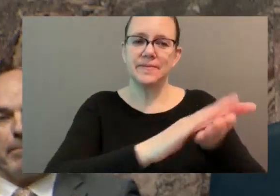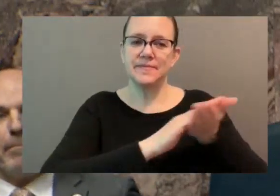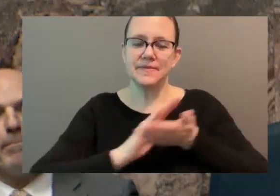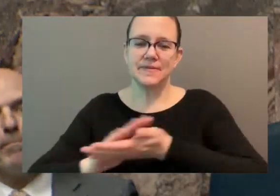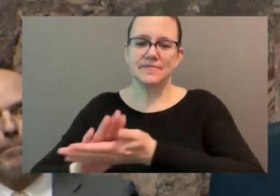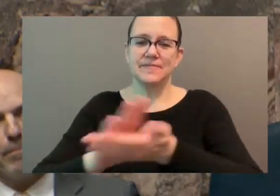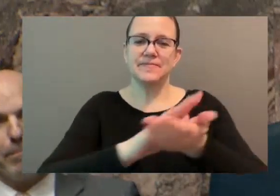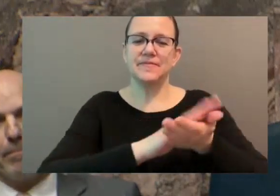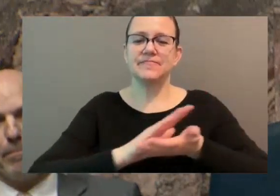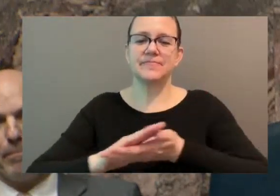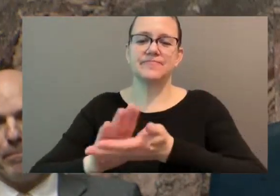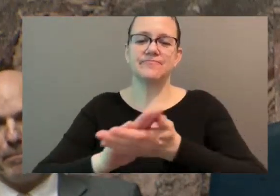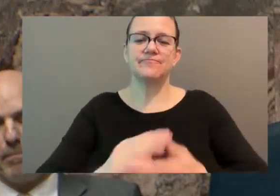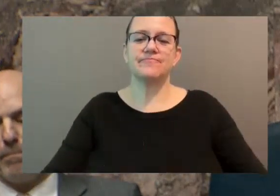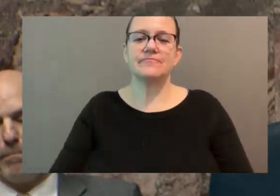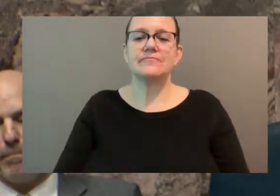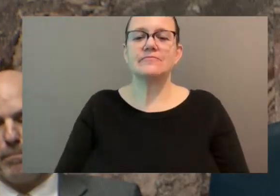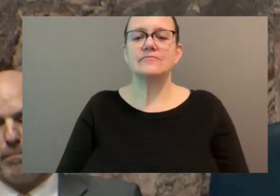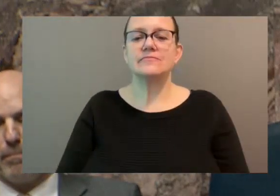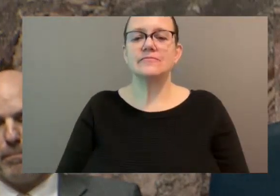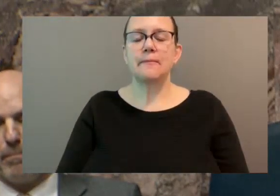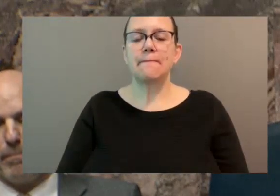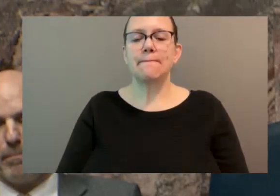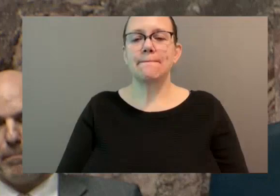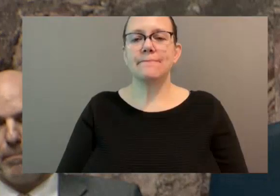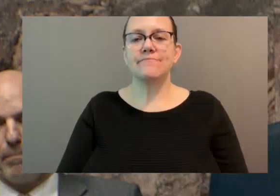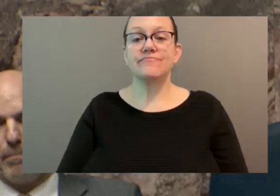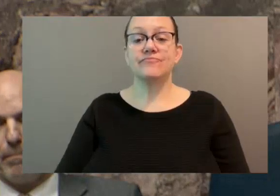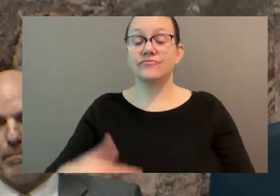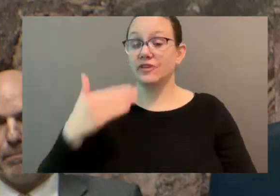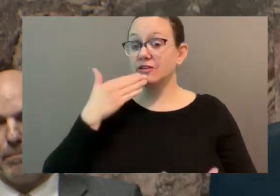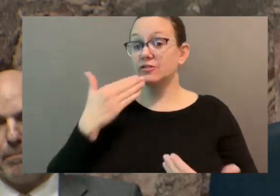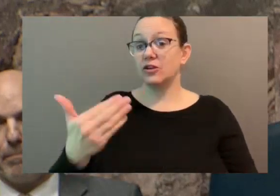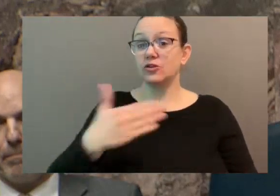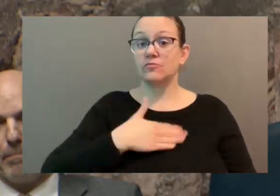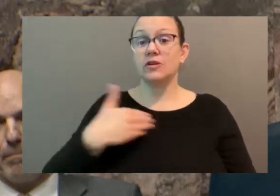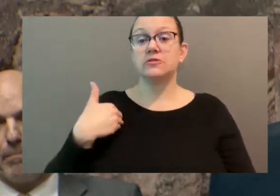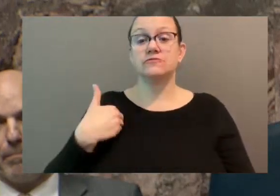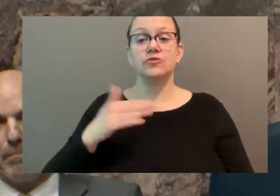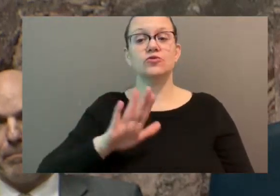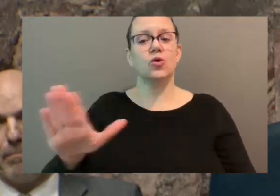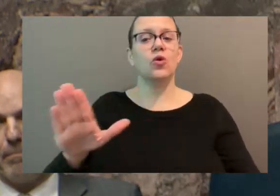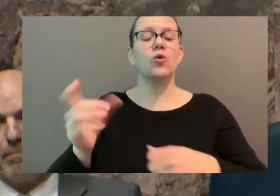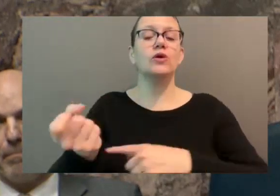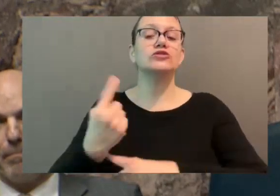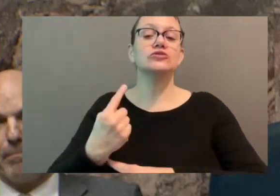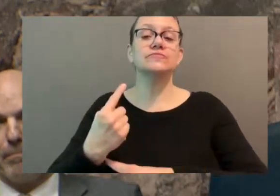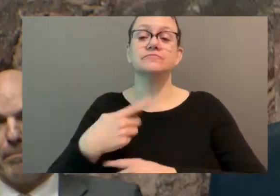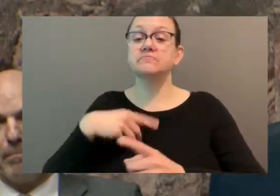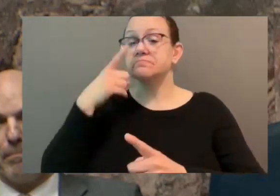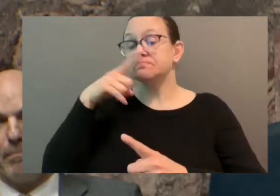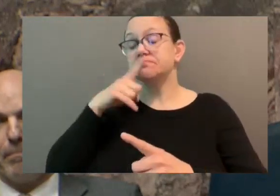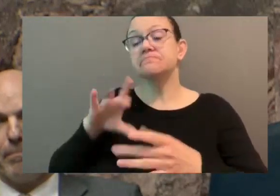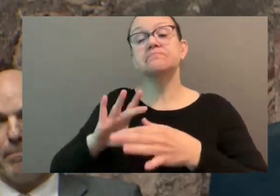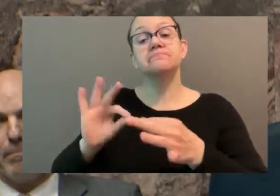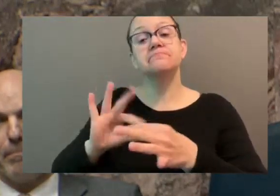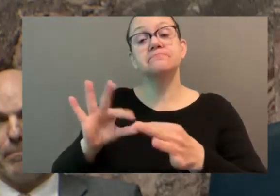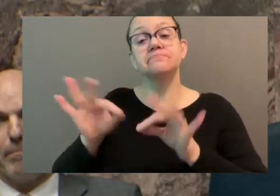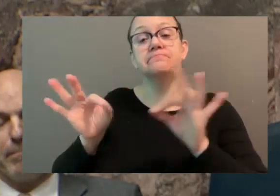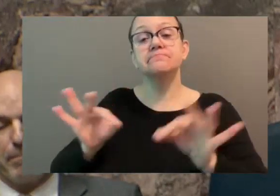Thank you, Mr. Speaker, and I thank the member for the question. I'm happy to talk about it because BC continues to be an economic and fiscal leader in